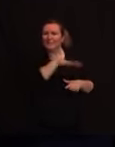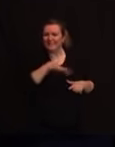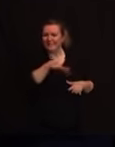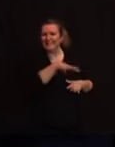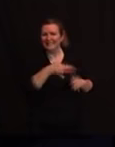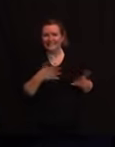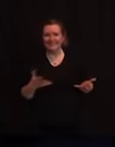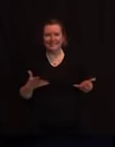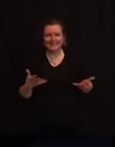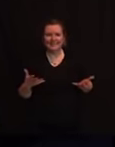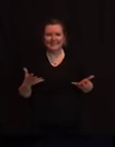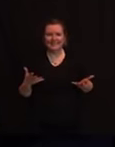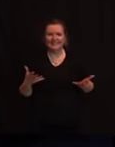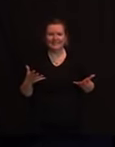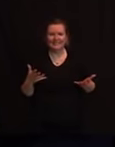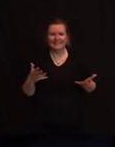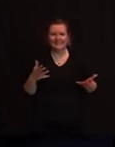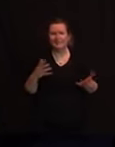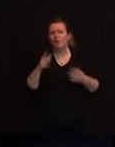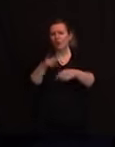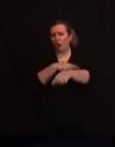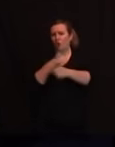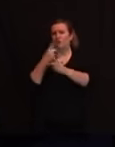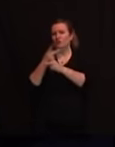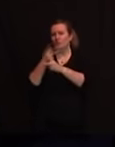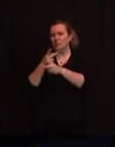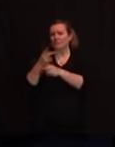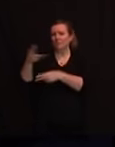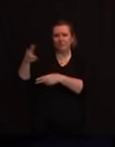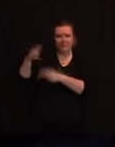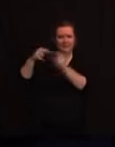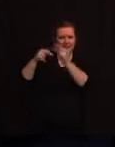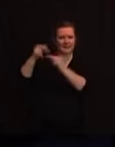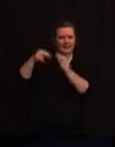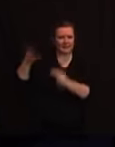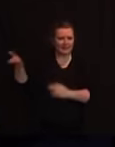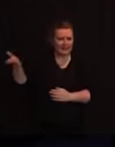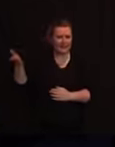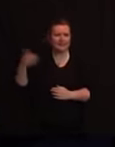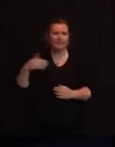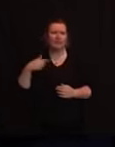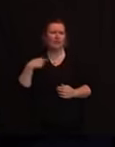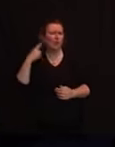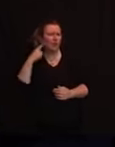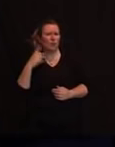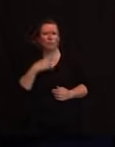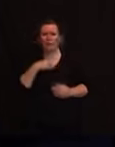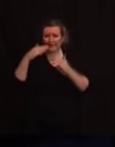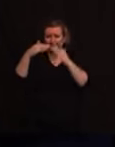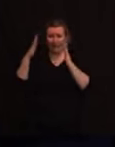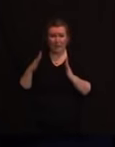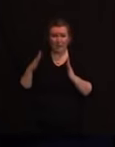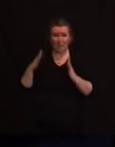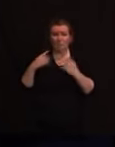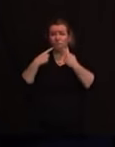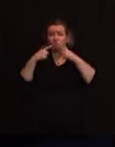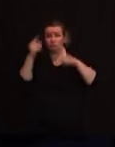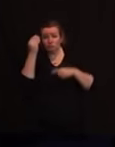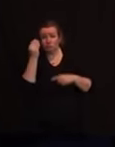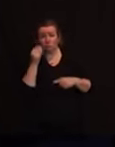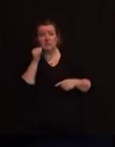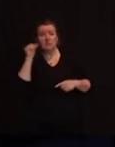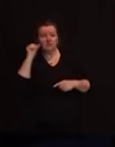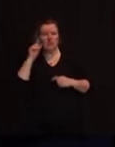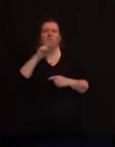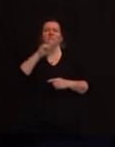I was hearing a report that the White House is now warning that Philadelphia may very well emerge as another hot spot with cases starting to spike. We